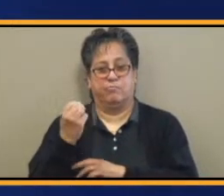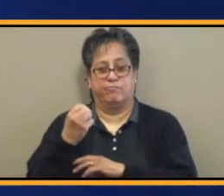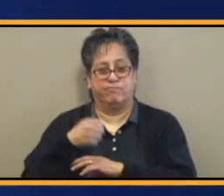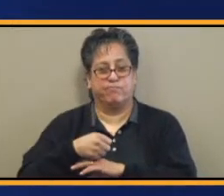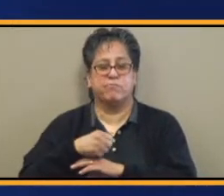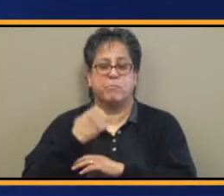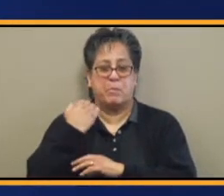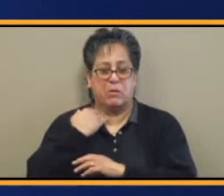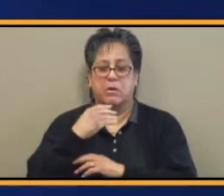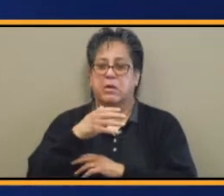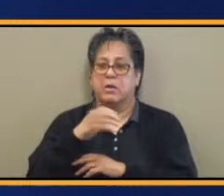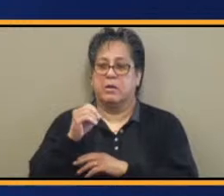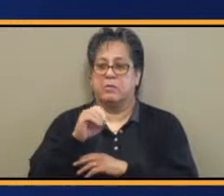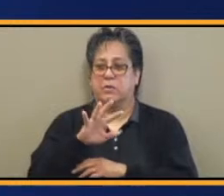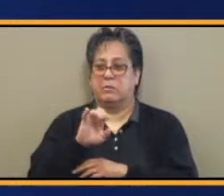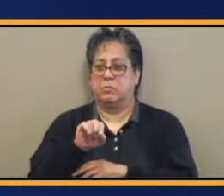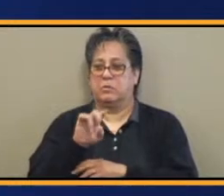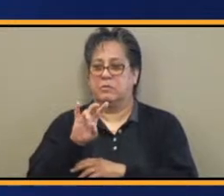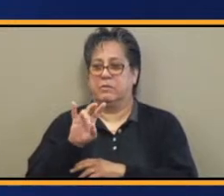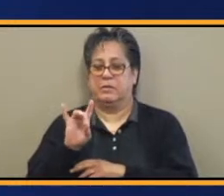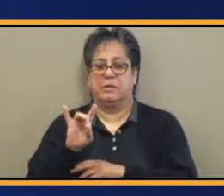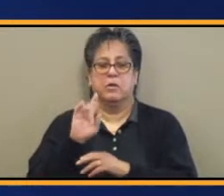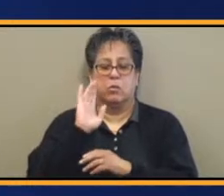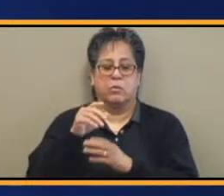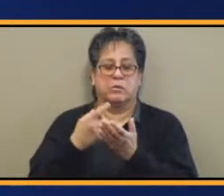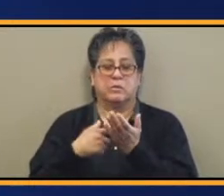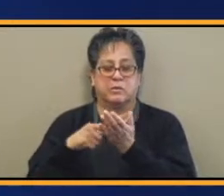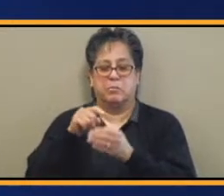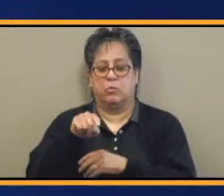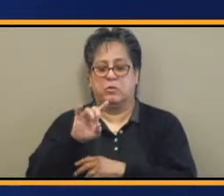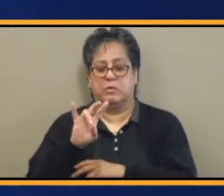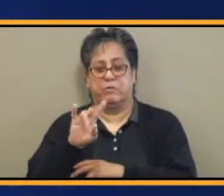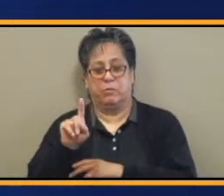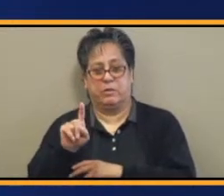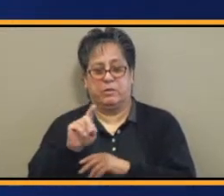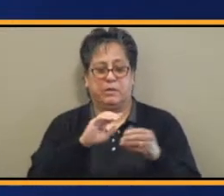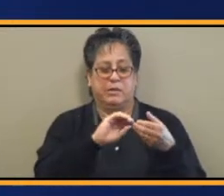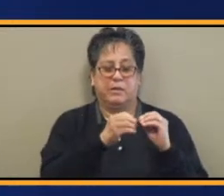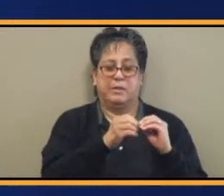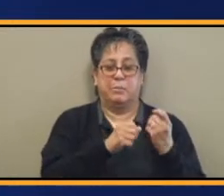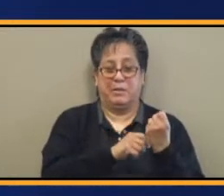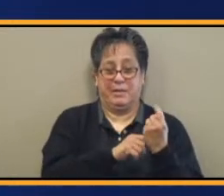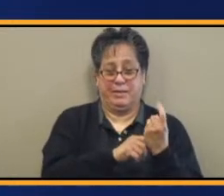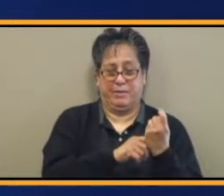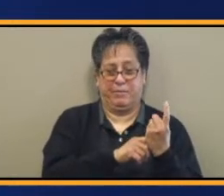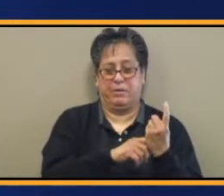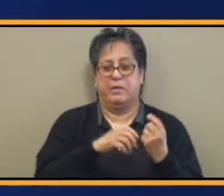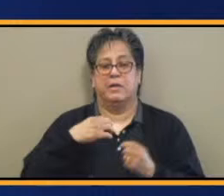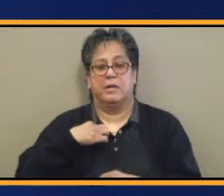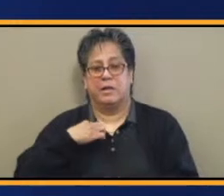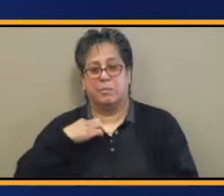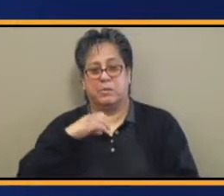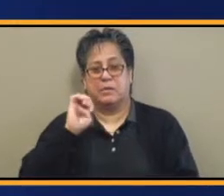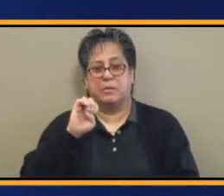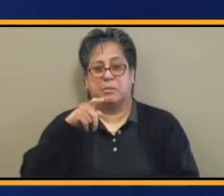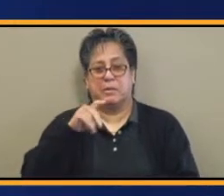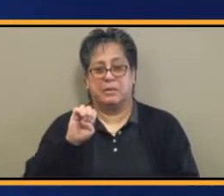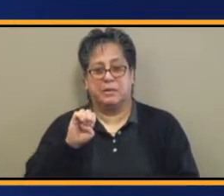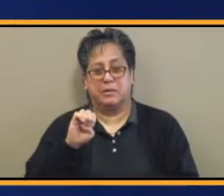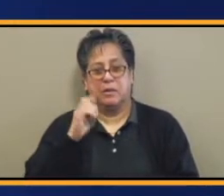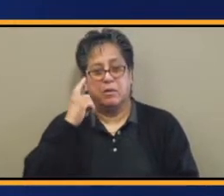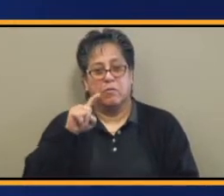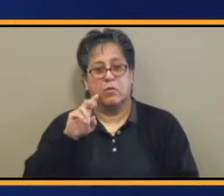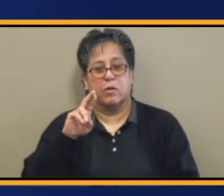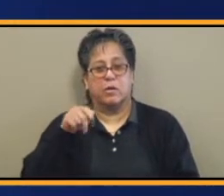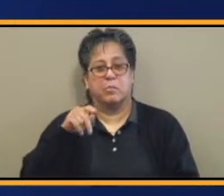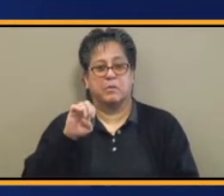number 23-578 under 551.071. Executive session item 11, application of El Paso Electric Company to